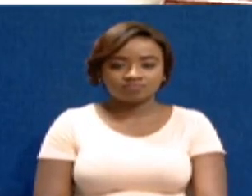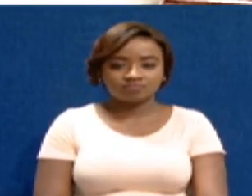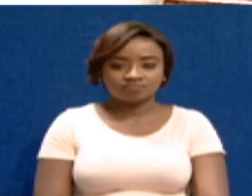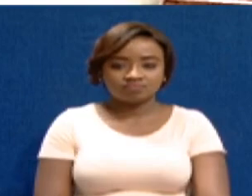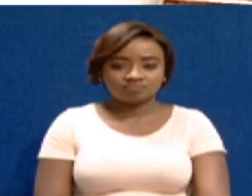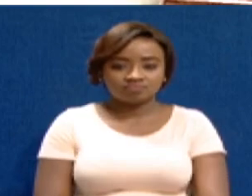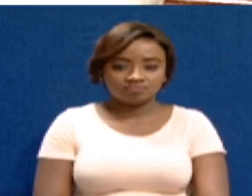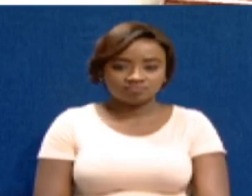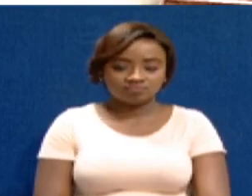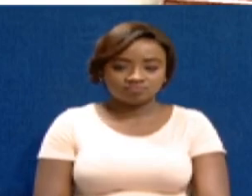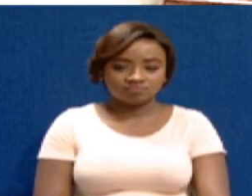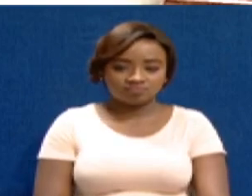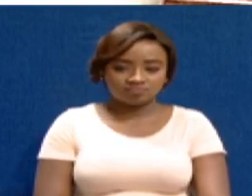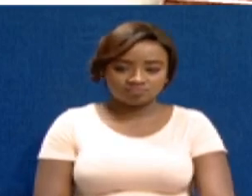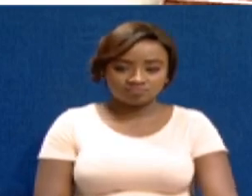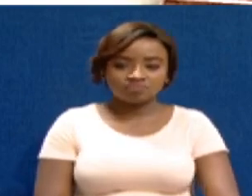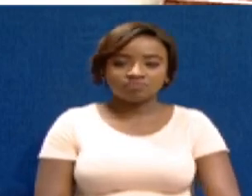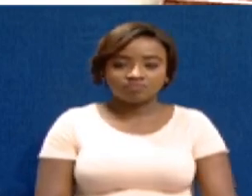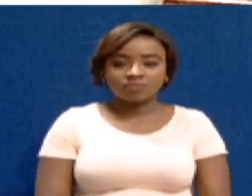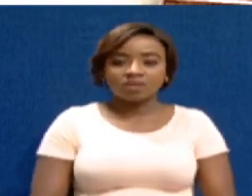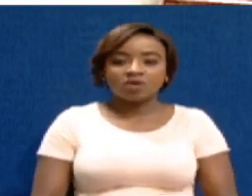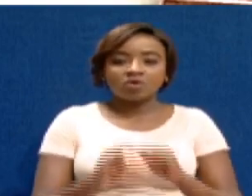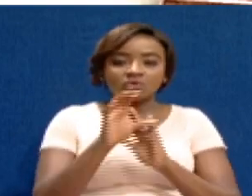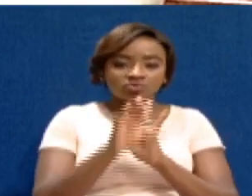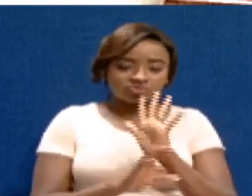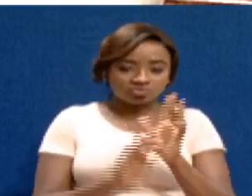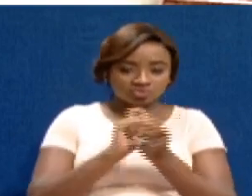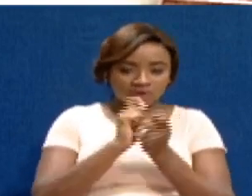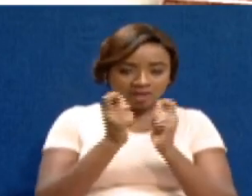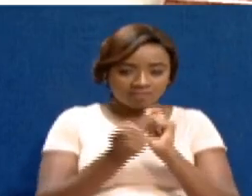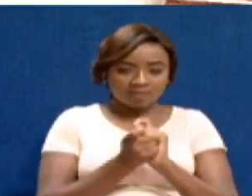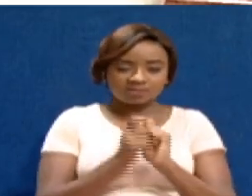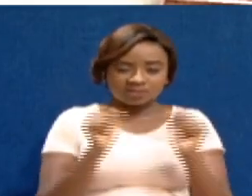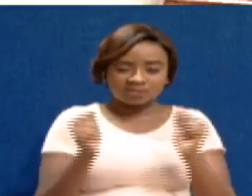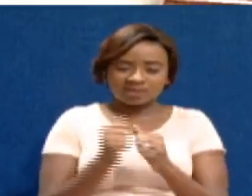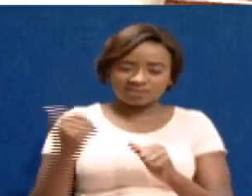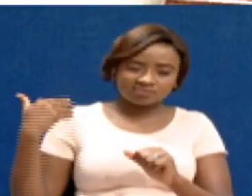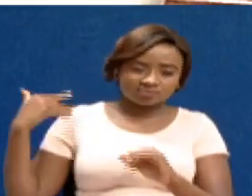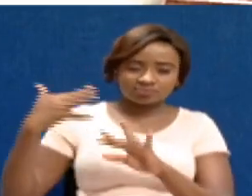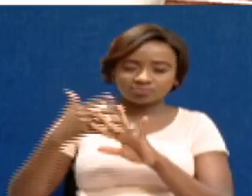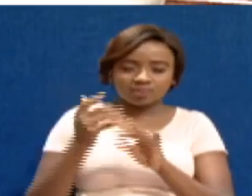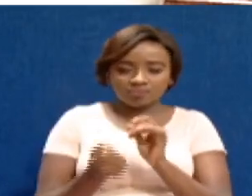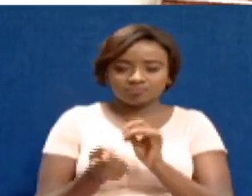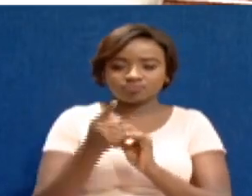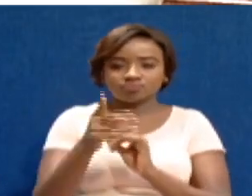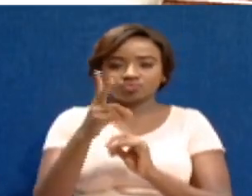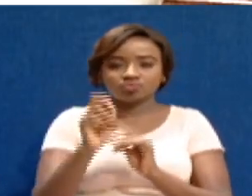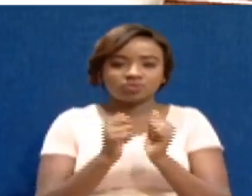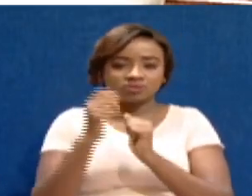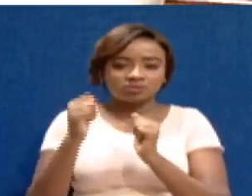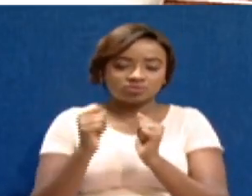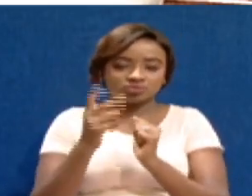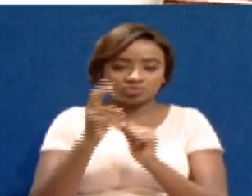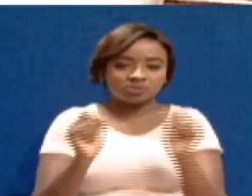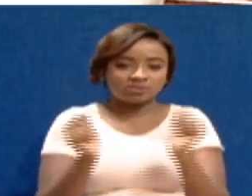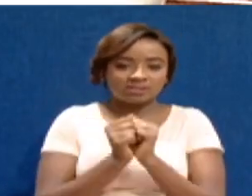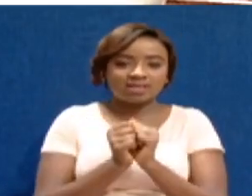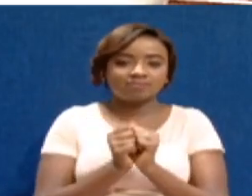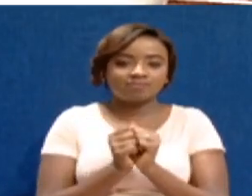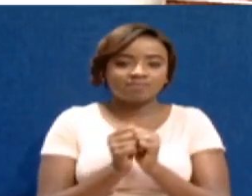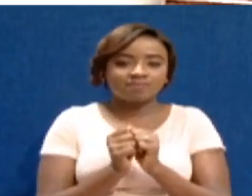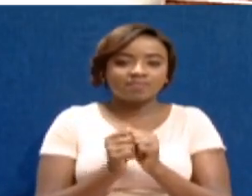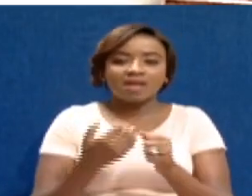tomorrow. So it has been a continuous process since 2018. We are now in 2020. That